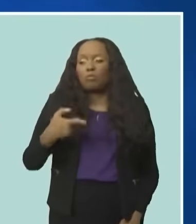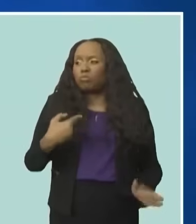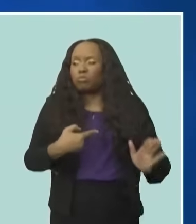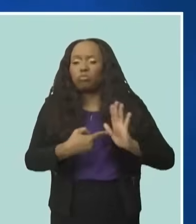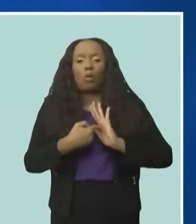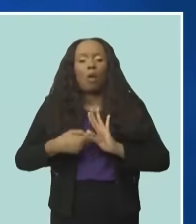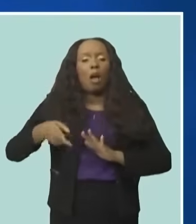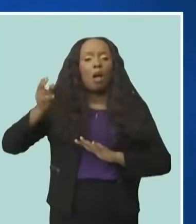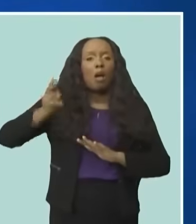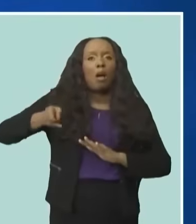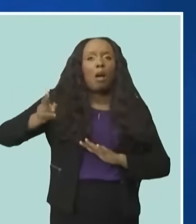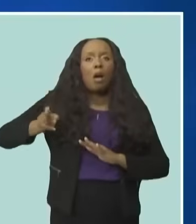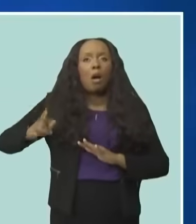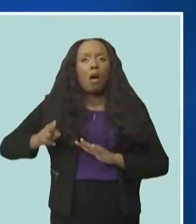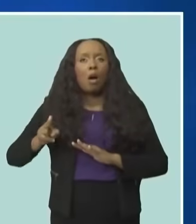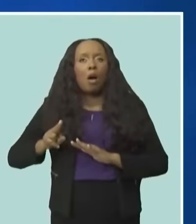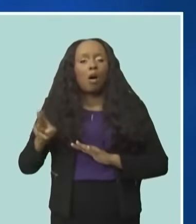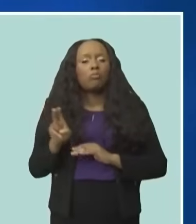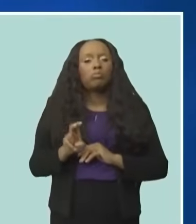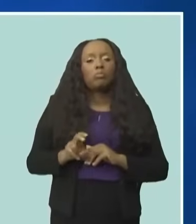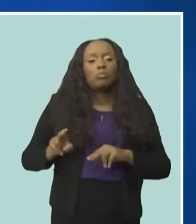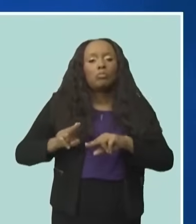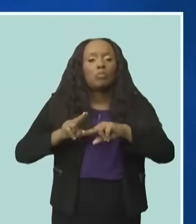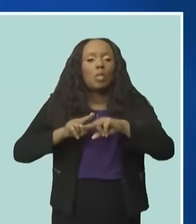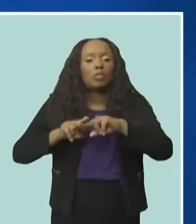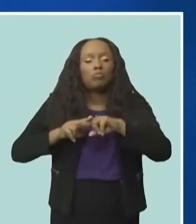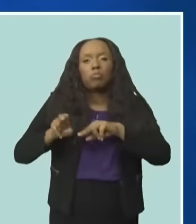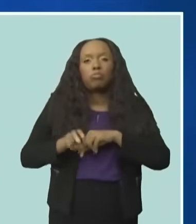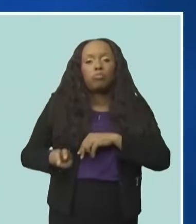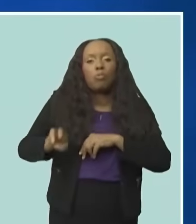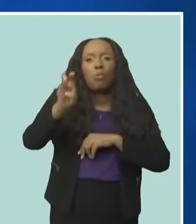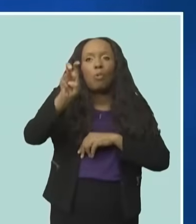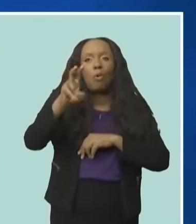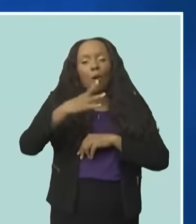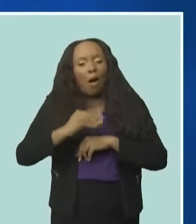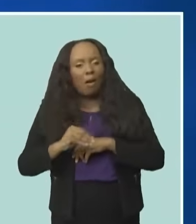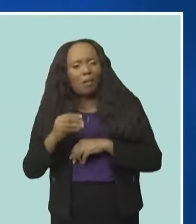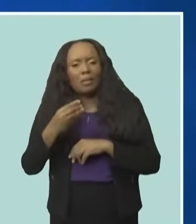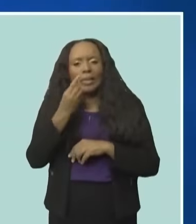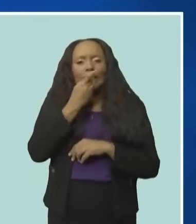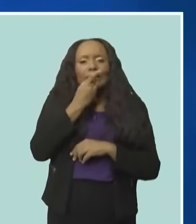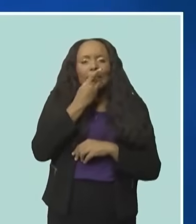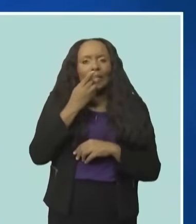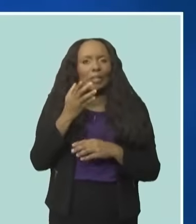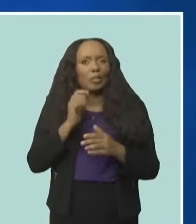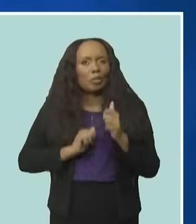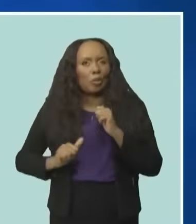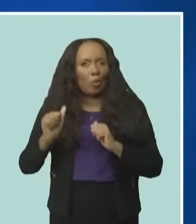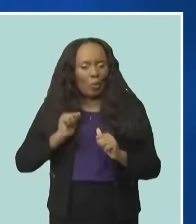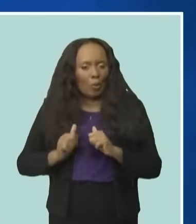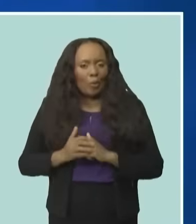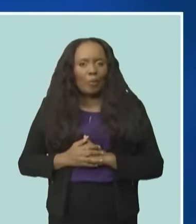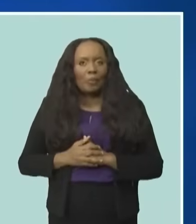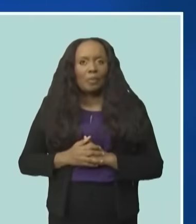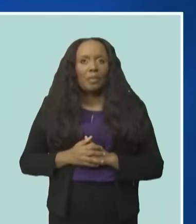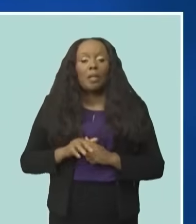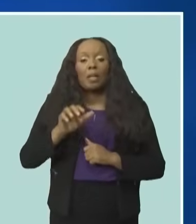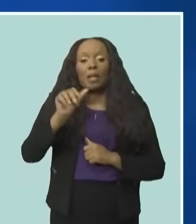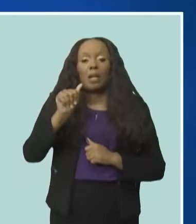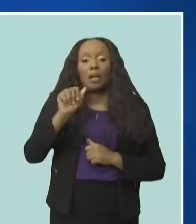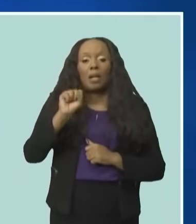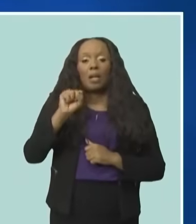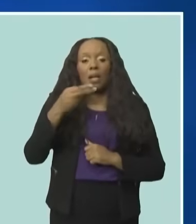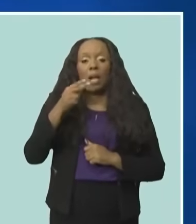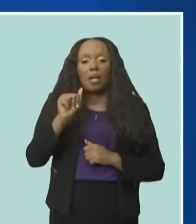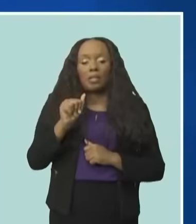historic evening tram tour and dinner show at Harsons Cave Eco-Adventure and Park. Asha Jones is the sales and